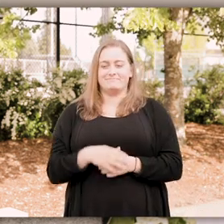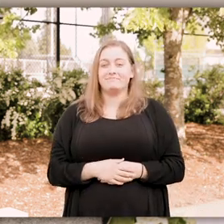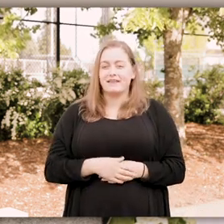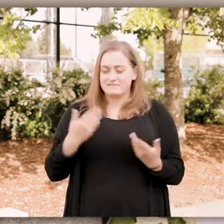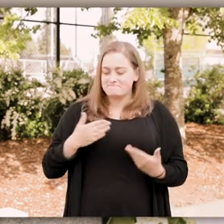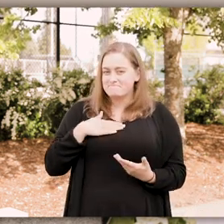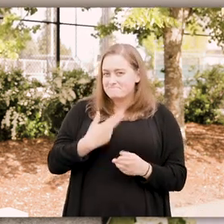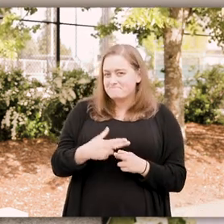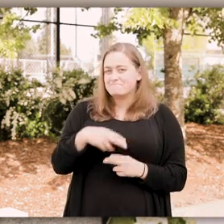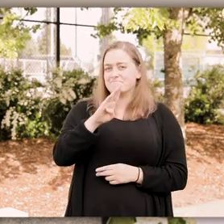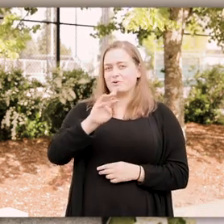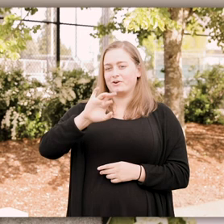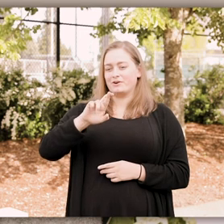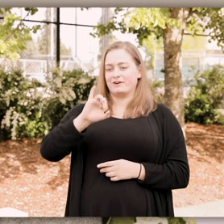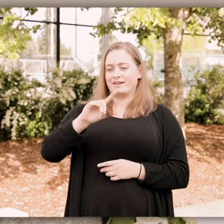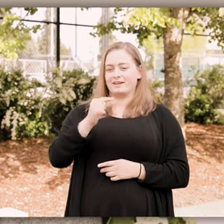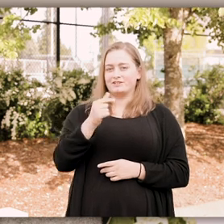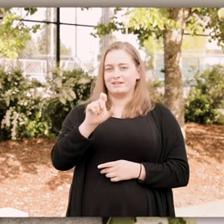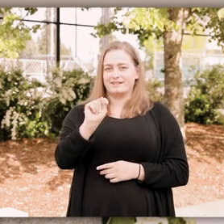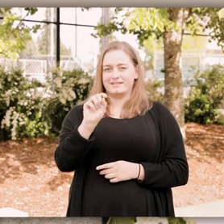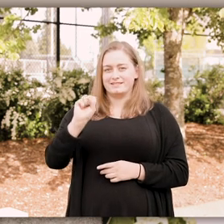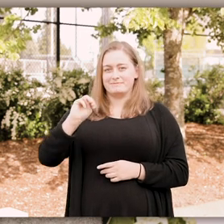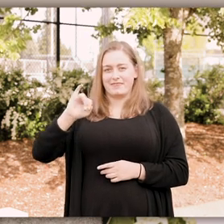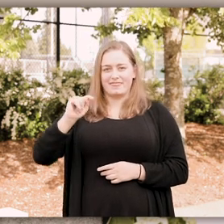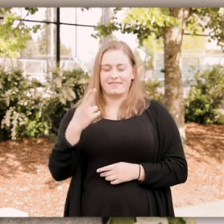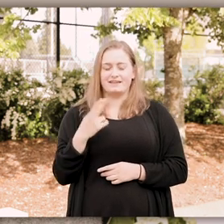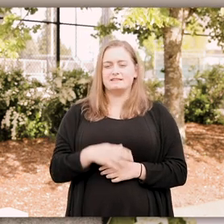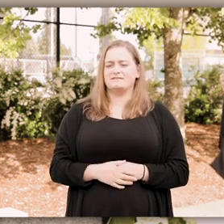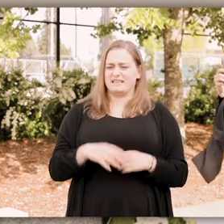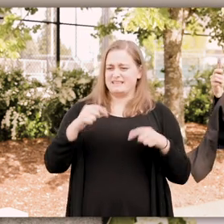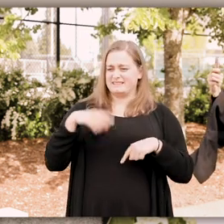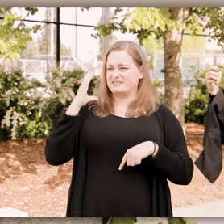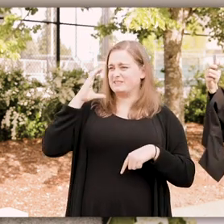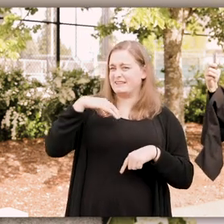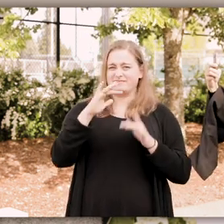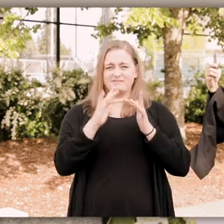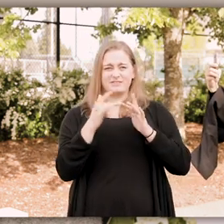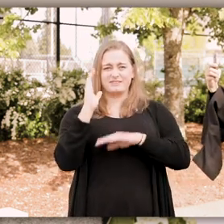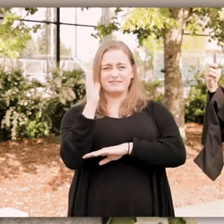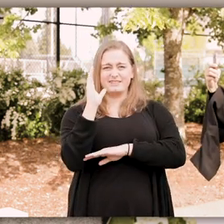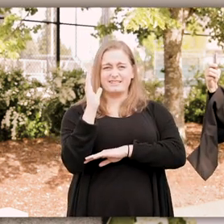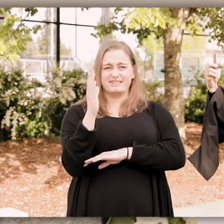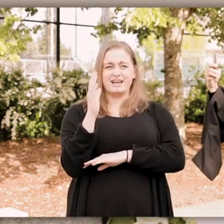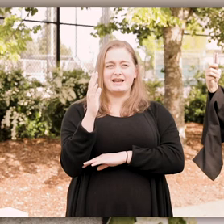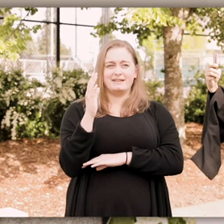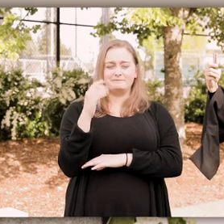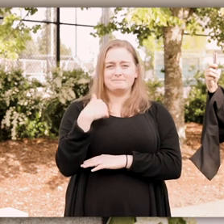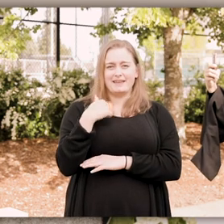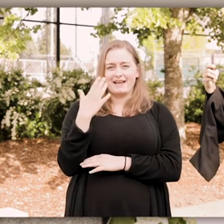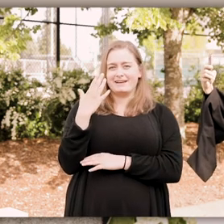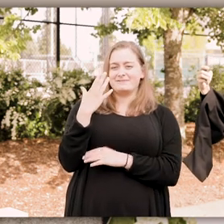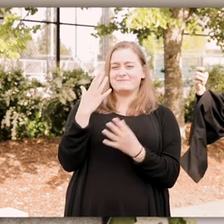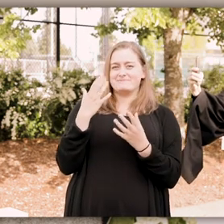Bridget Smith. I think the reason I'm here delivering this strange virtual speech to you today is that I'm emotional, I'm reflective, I'm